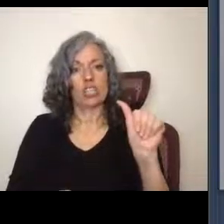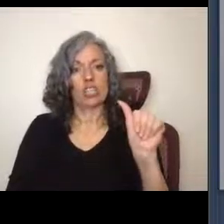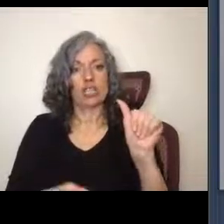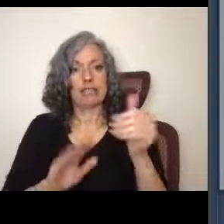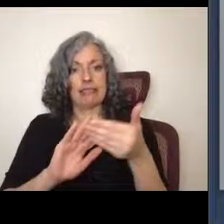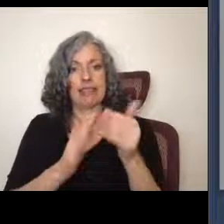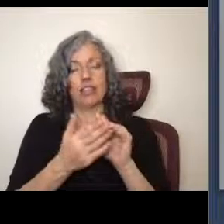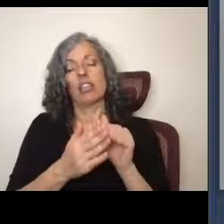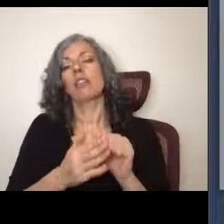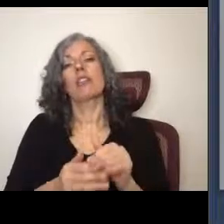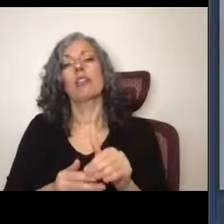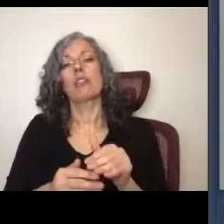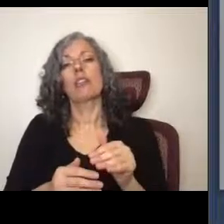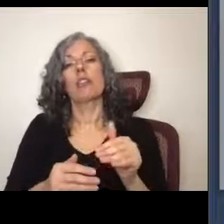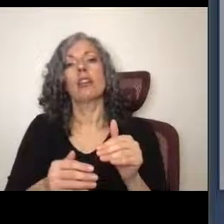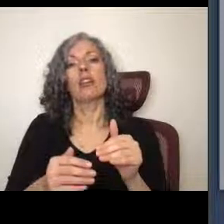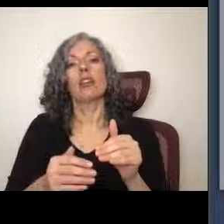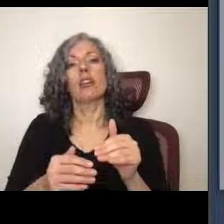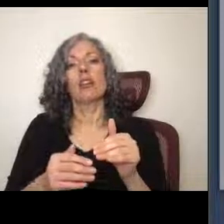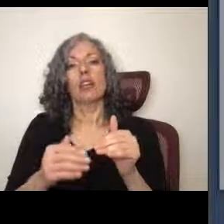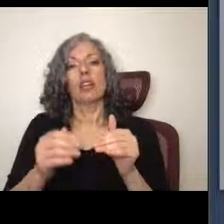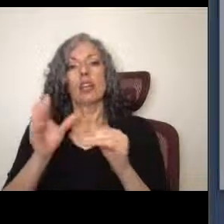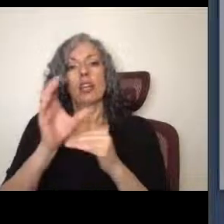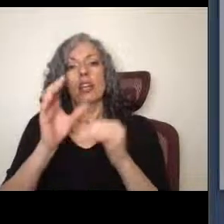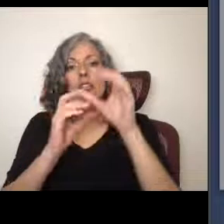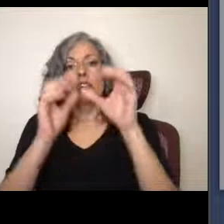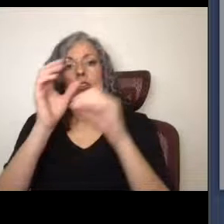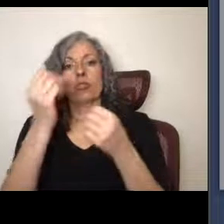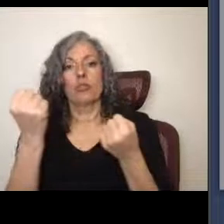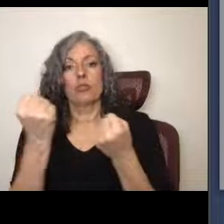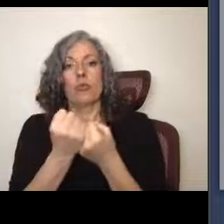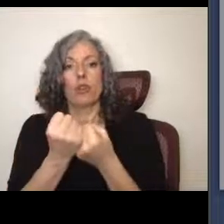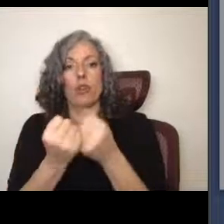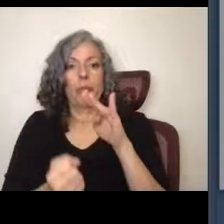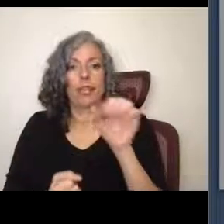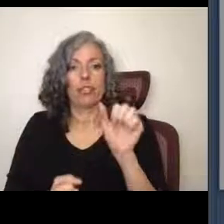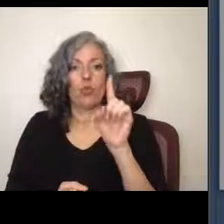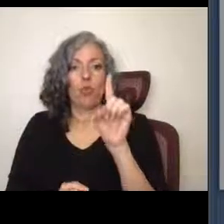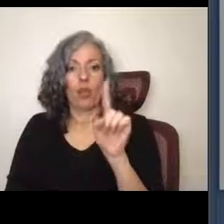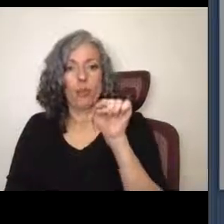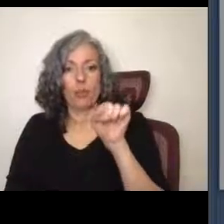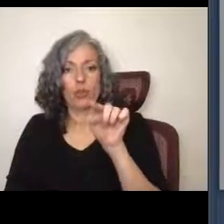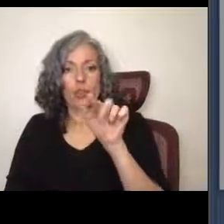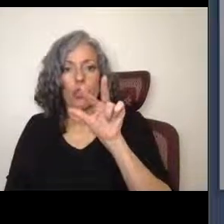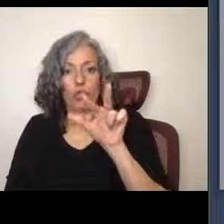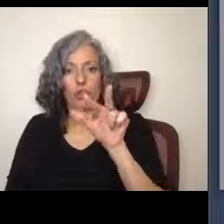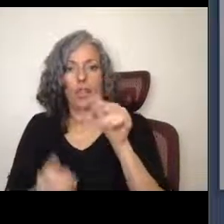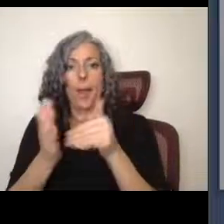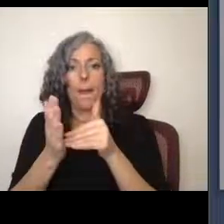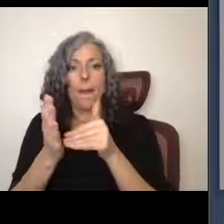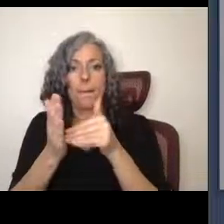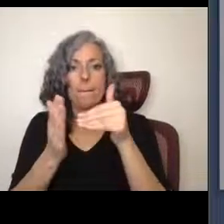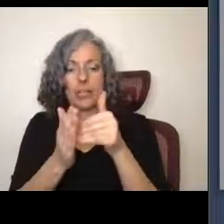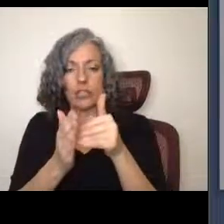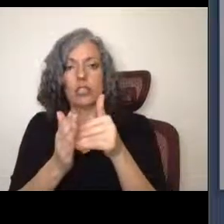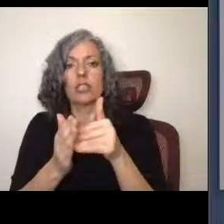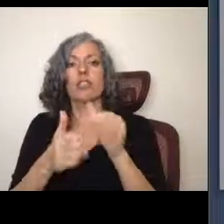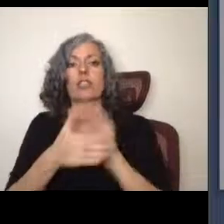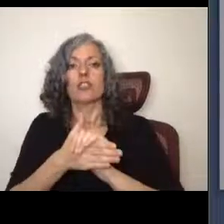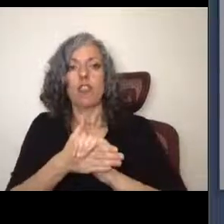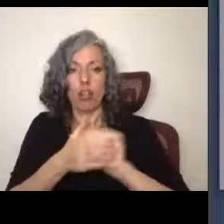for pre-construction support for the right-of-way support phase in the amount of $1.3 million. The project requires additional